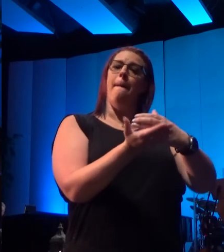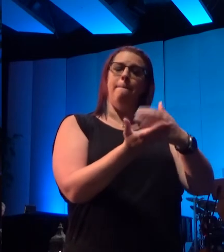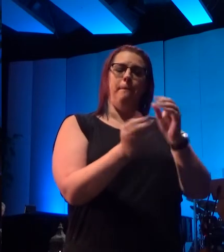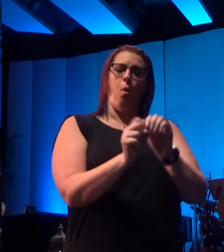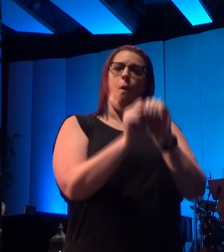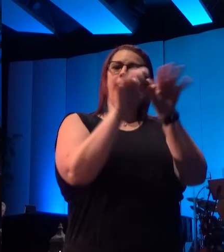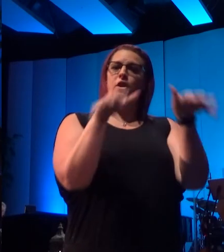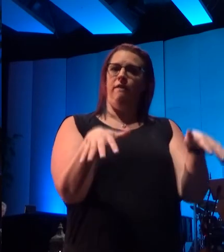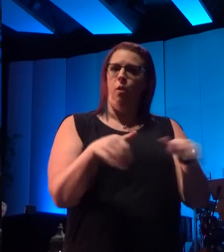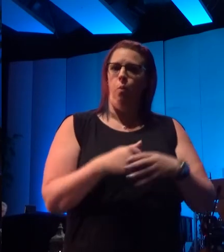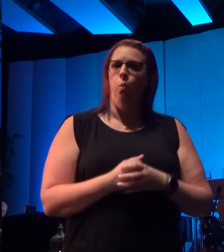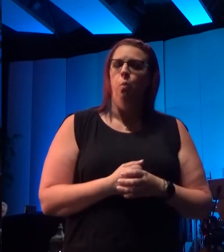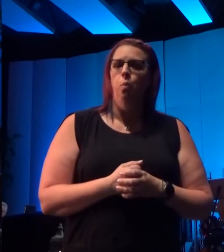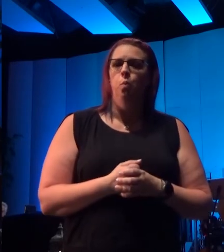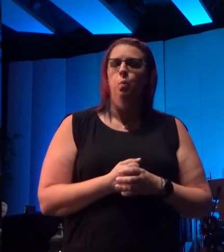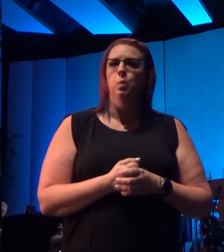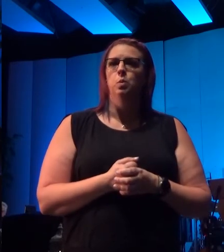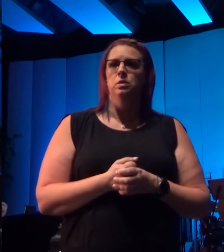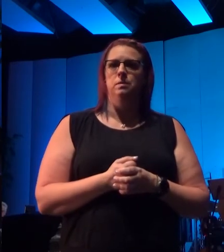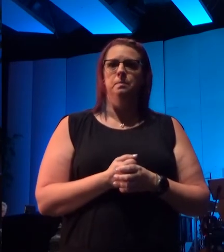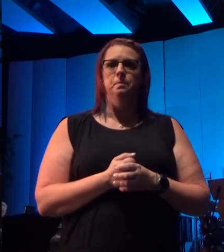overflow.